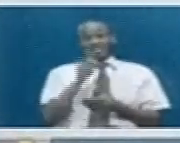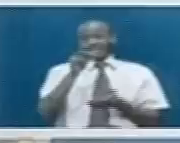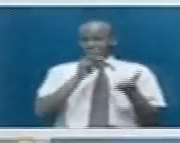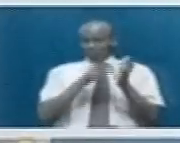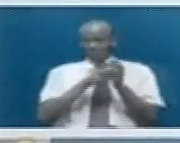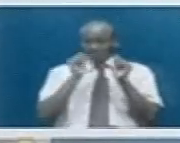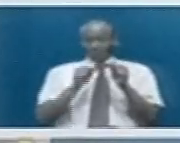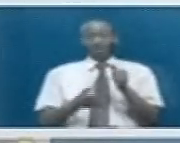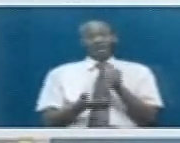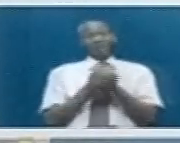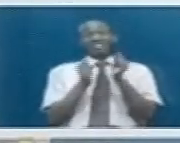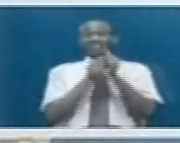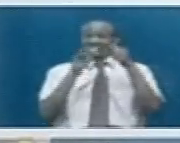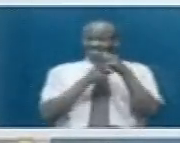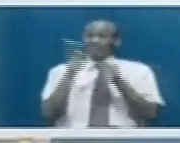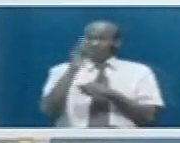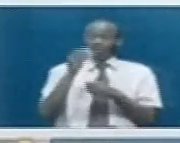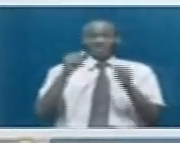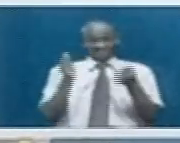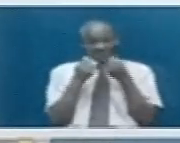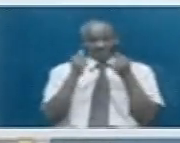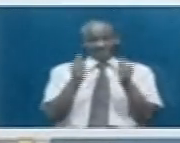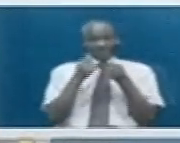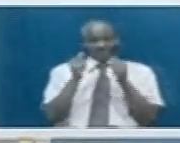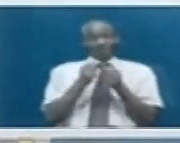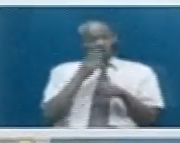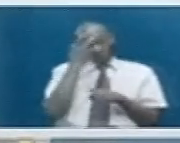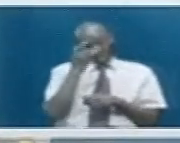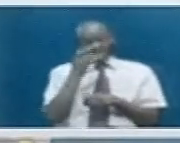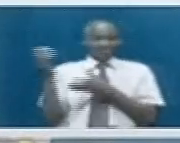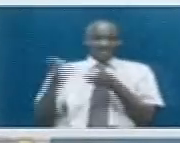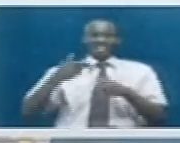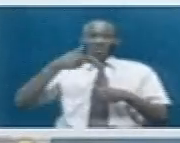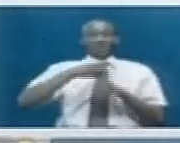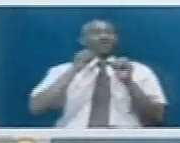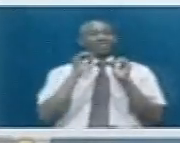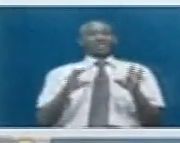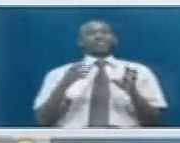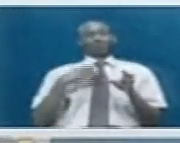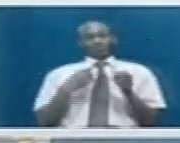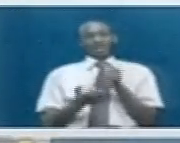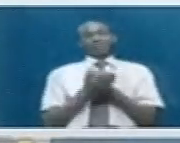billion shillings every year due to reduced importation of fuel used in thermal power plants.